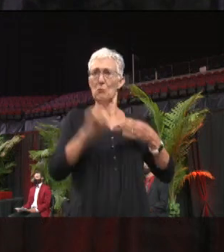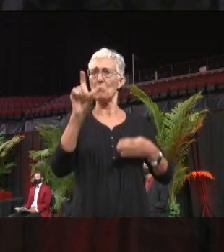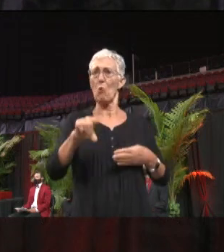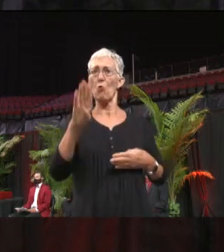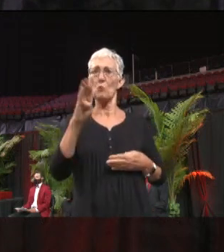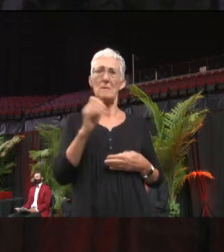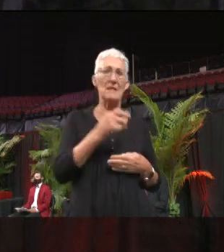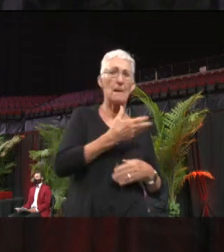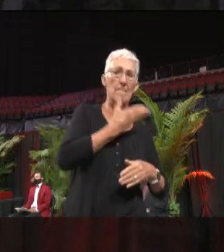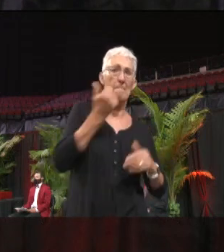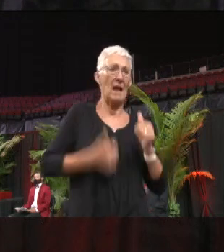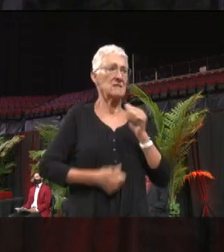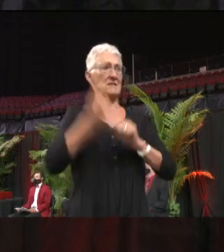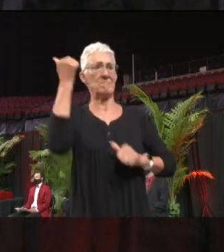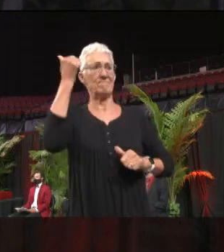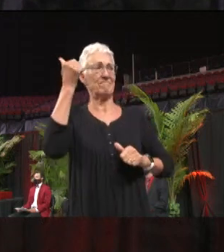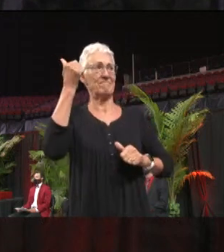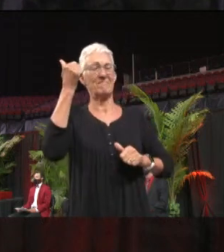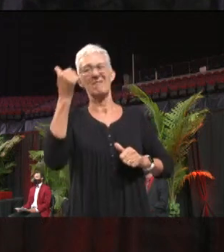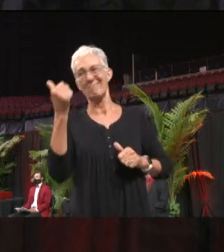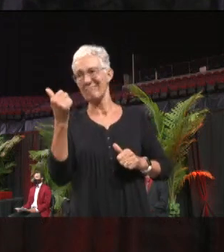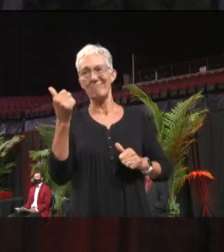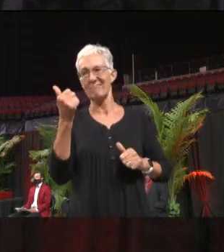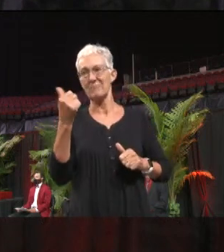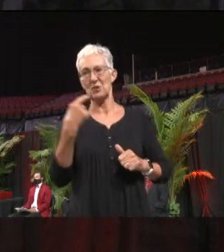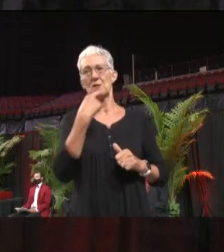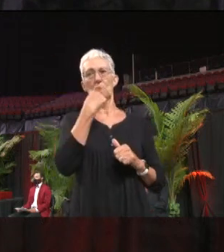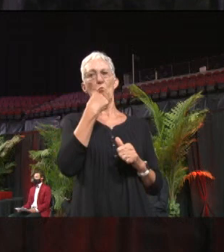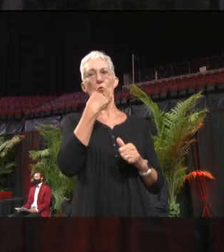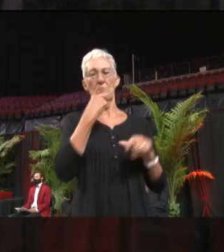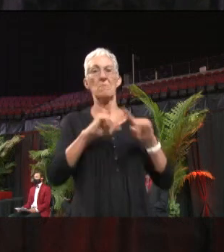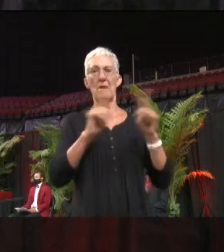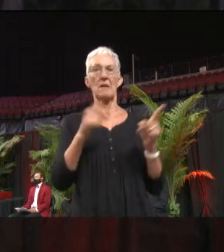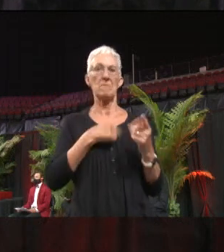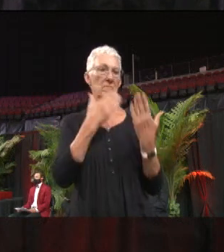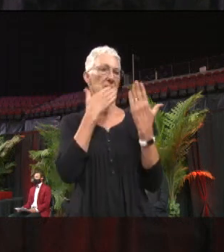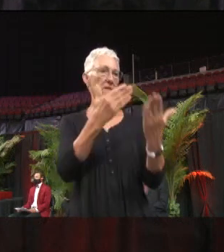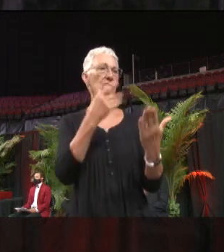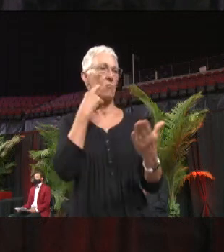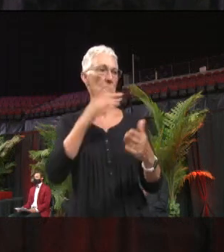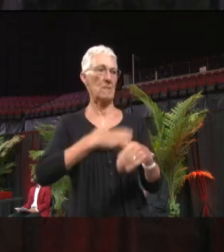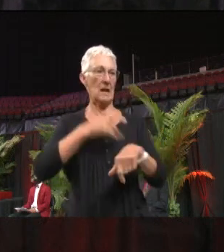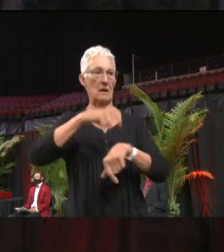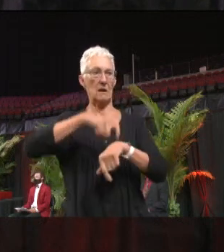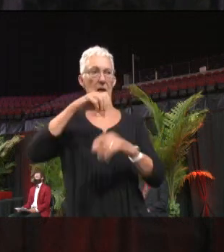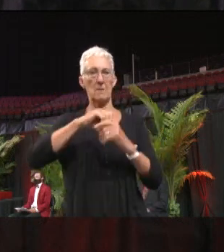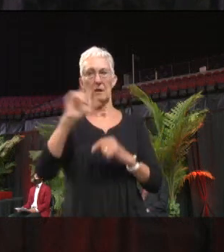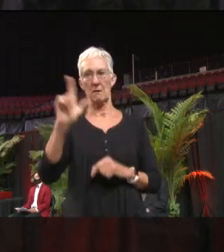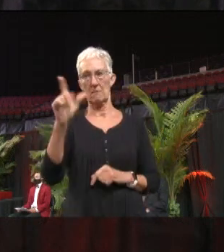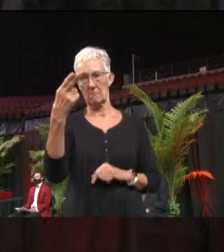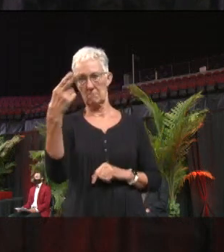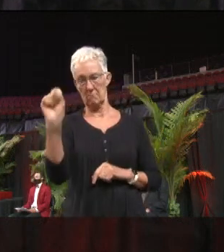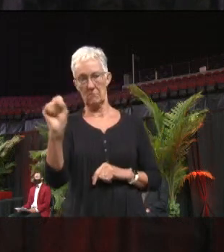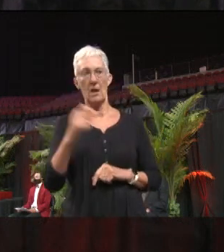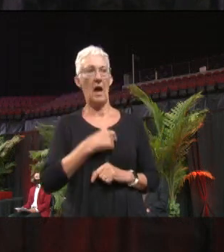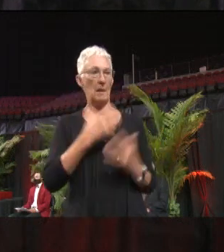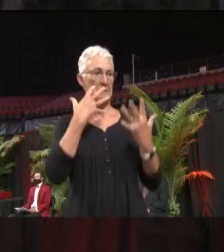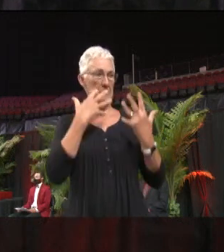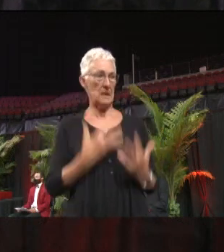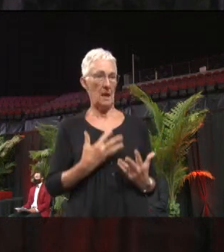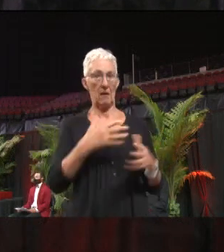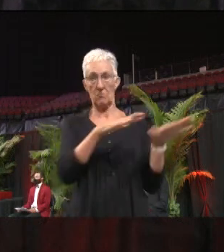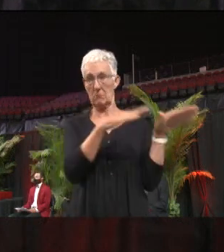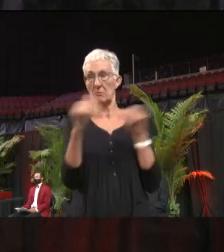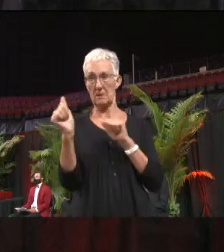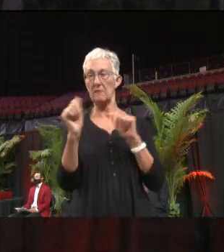felt short, I'm thankful for the time I did have at Lincoln High. And although I'm sad to leave Lincoln High and everyone within it, I'm excited